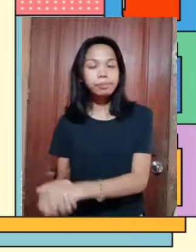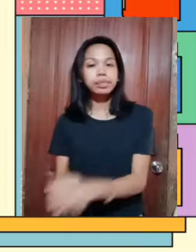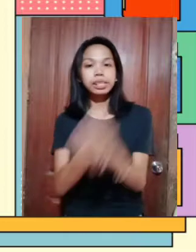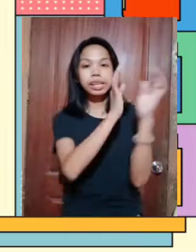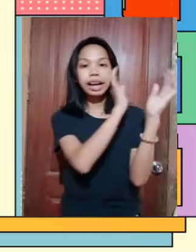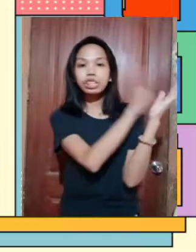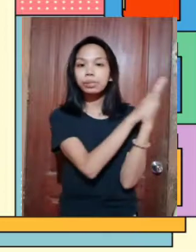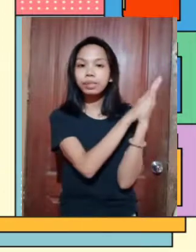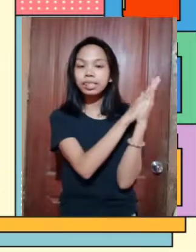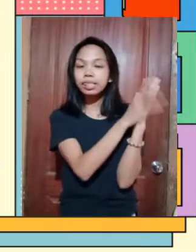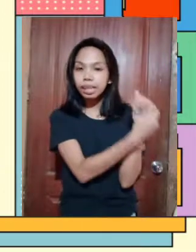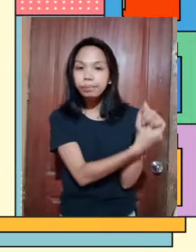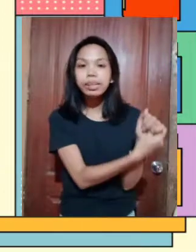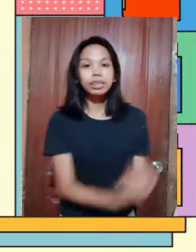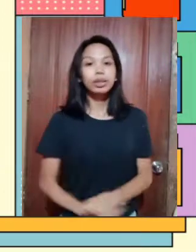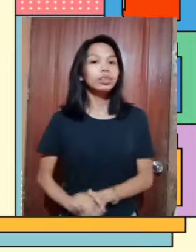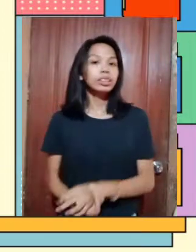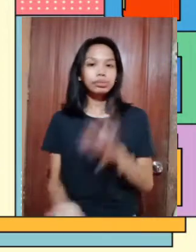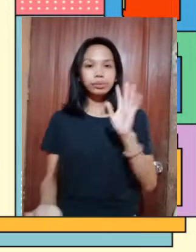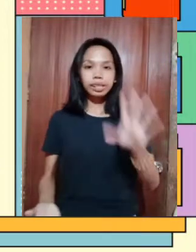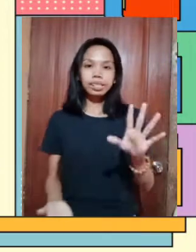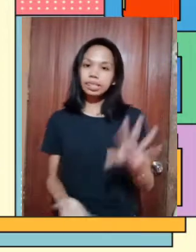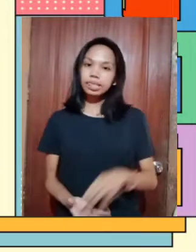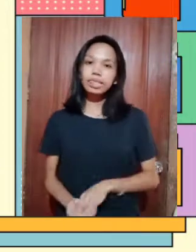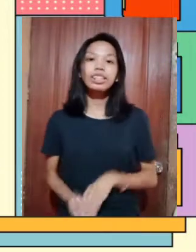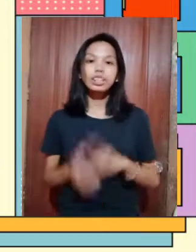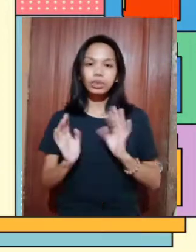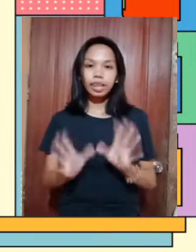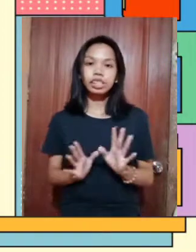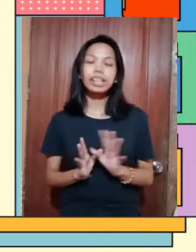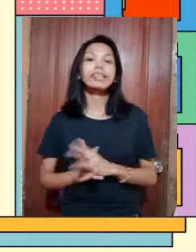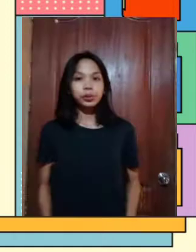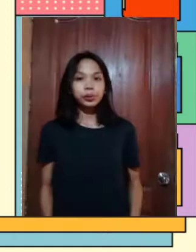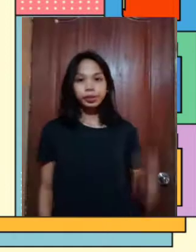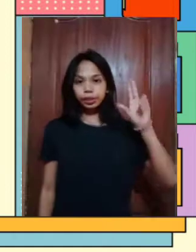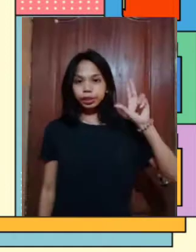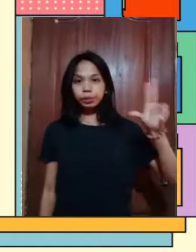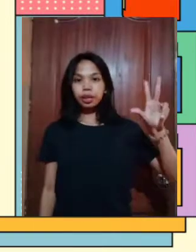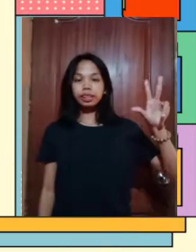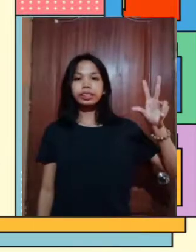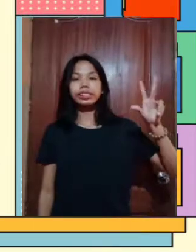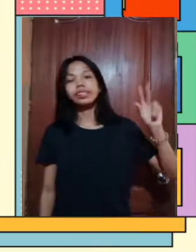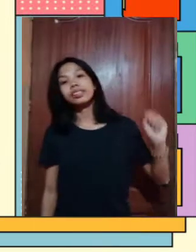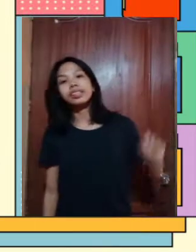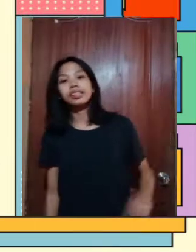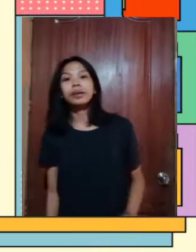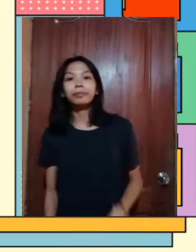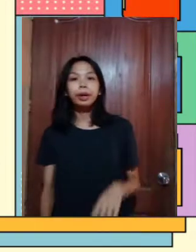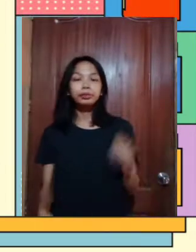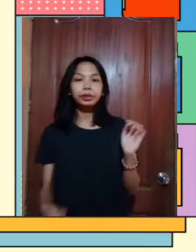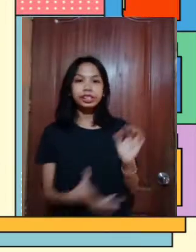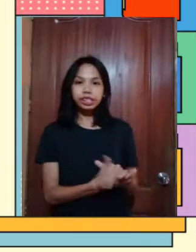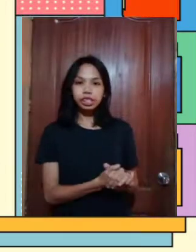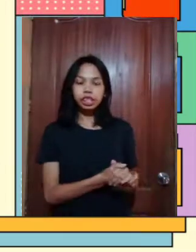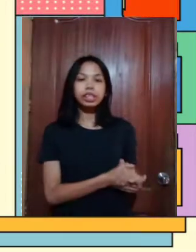same, the hand shape is the same, the only difference is the location. So the third one is the